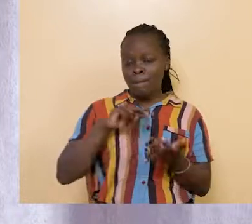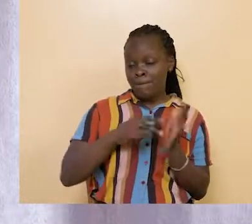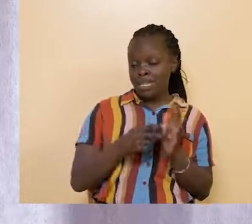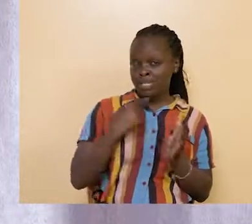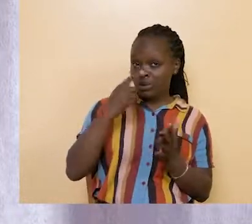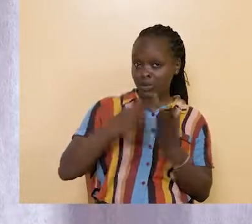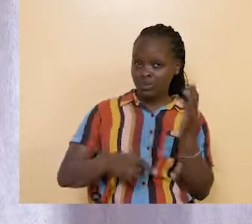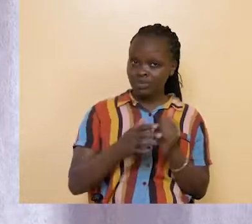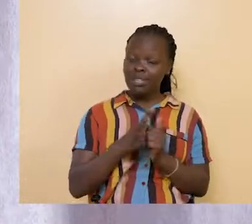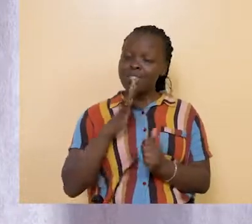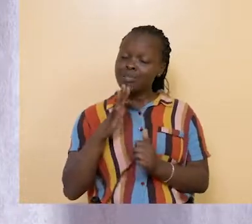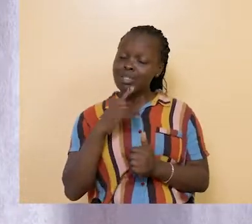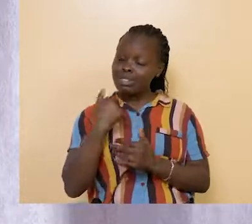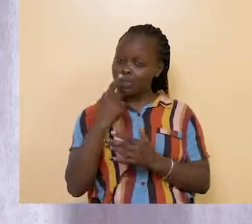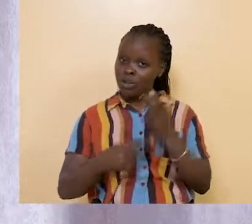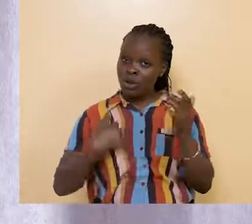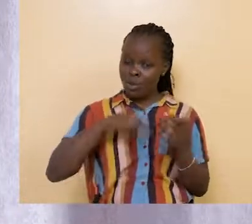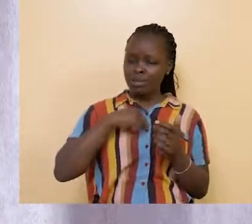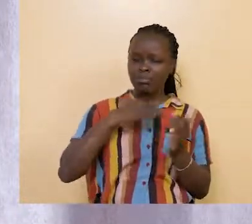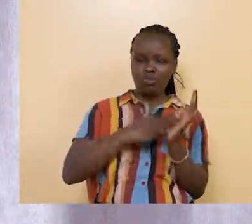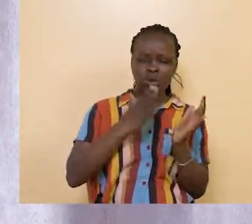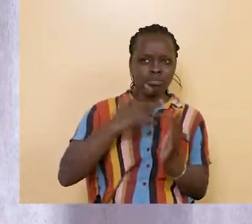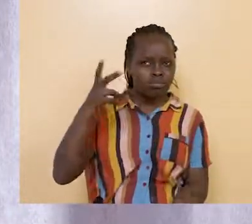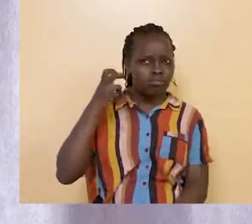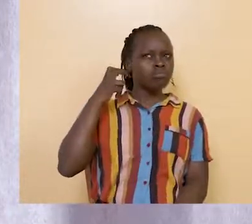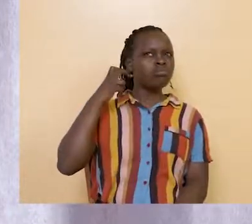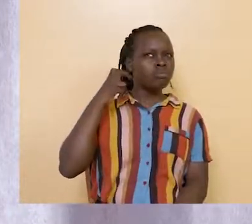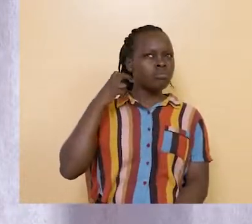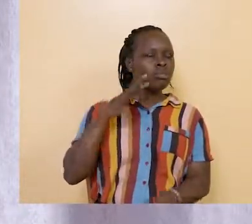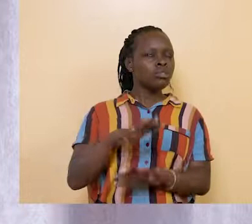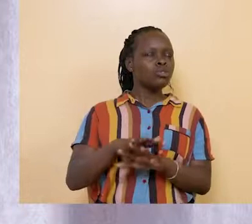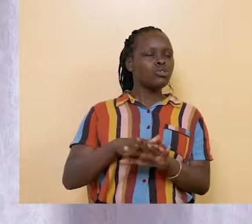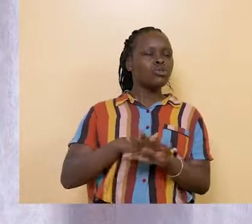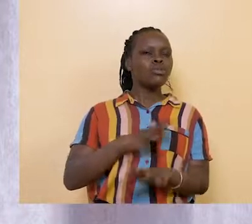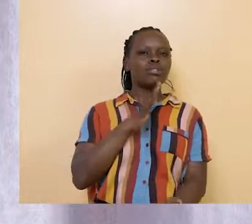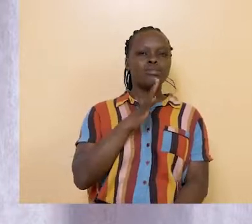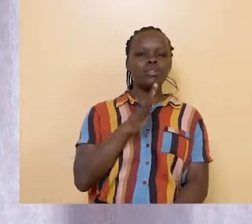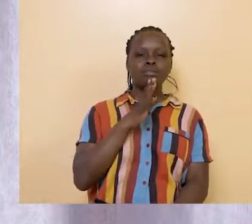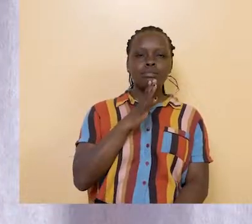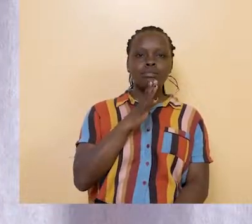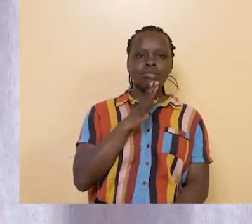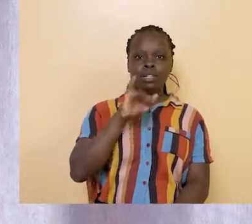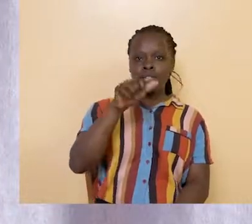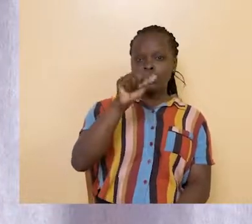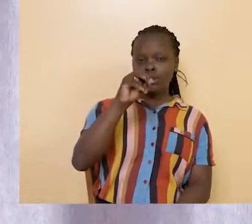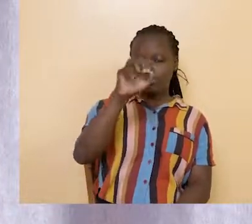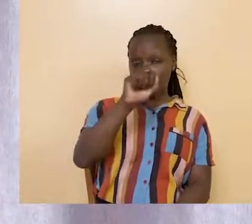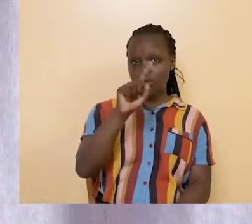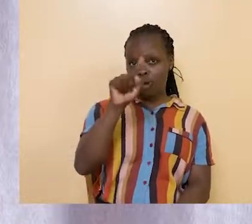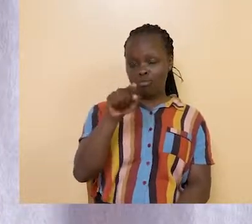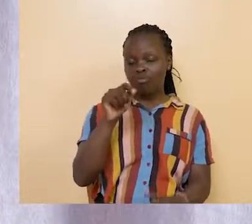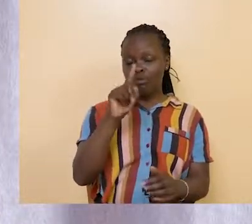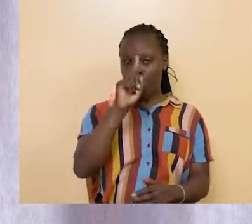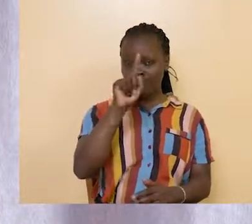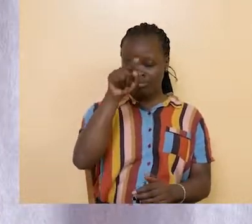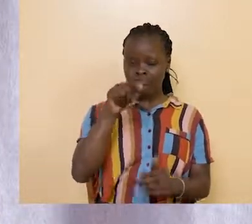then speaks that we must be quick to listen, we must be slow to speak. James 1:19 reminds us